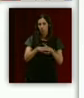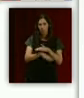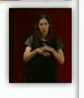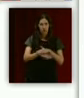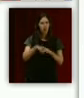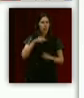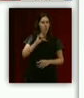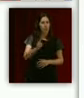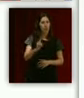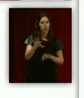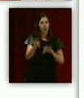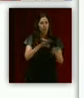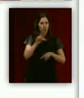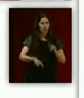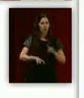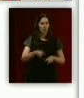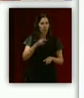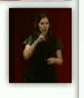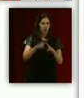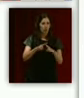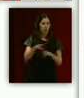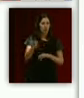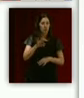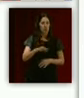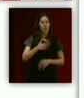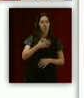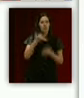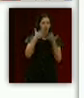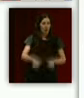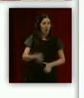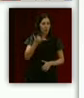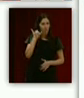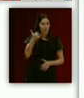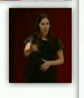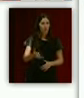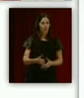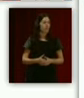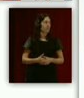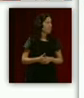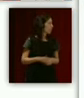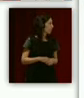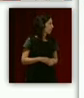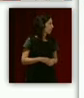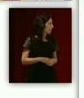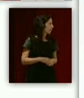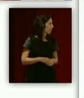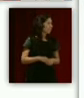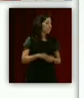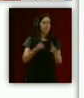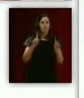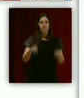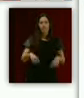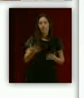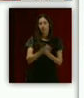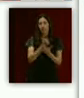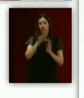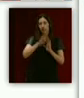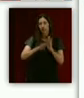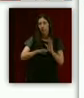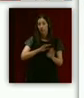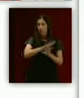to access the contact list that would contain a series of pre-stored